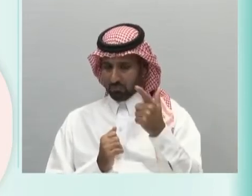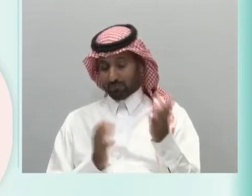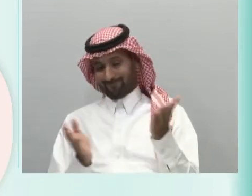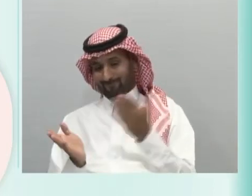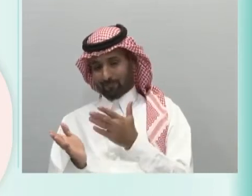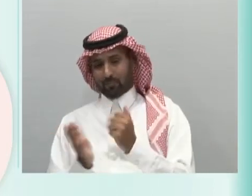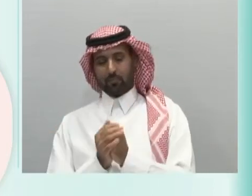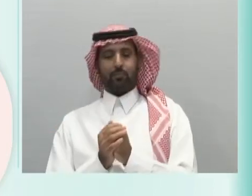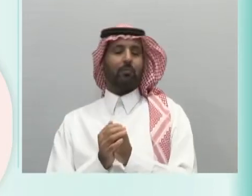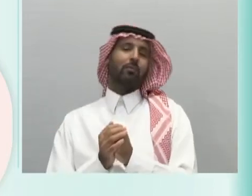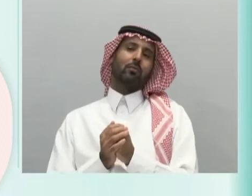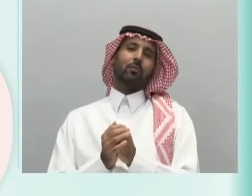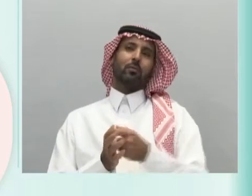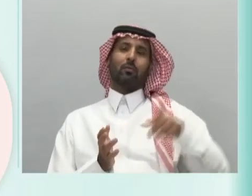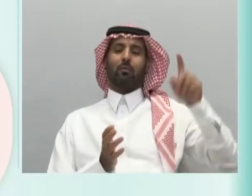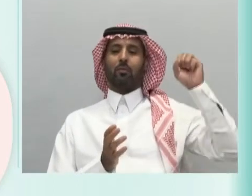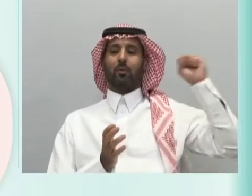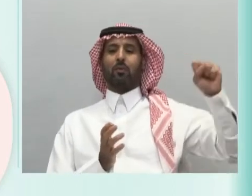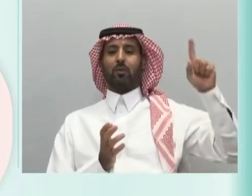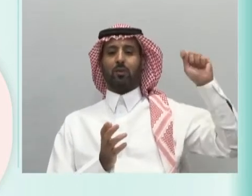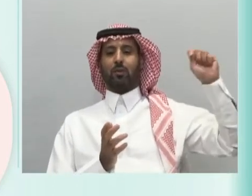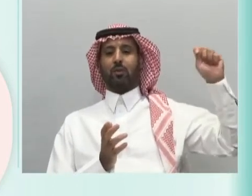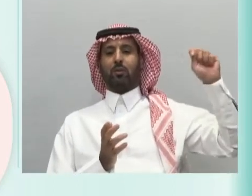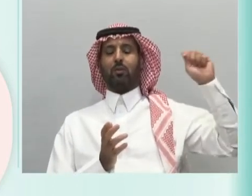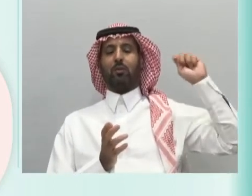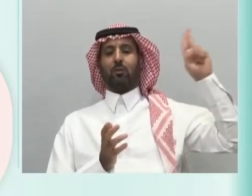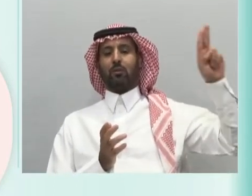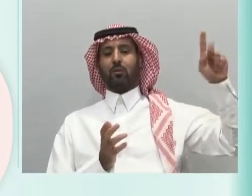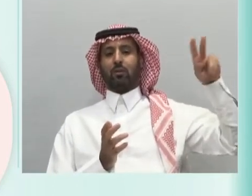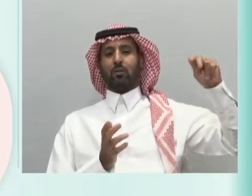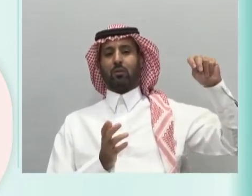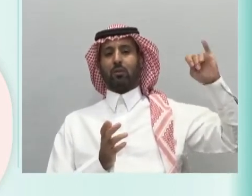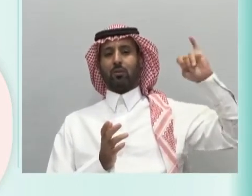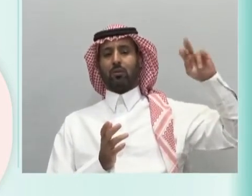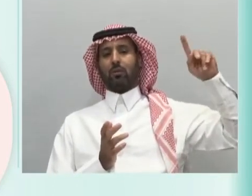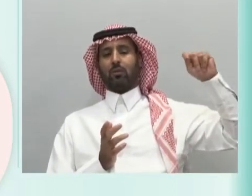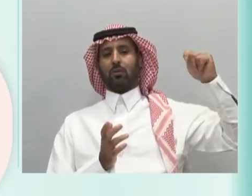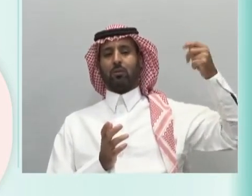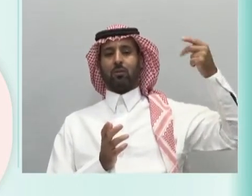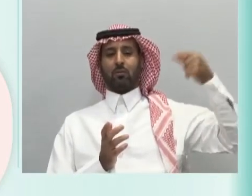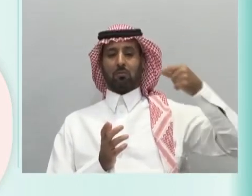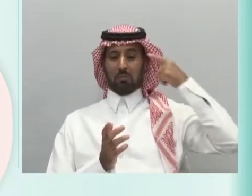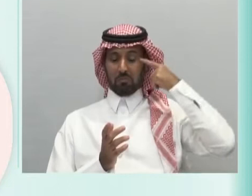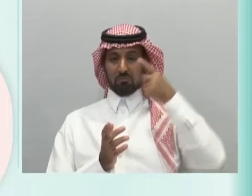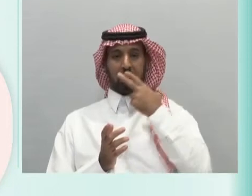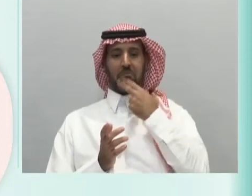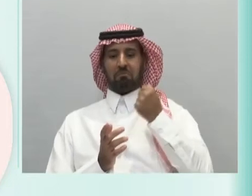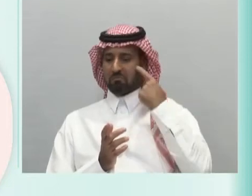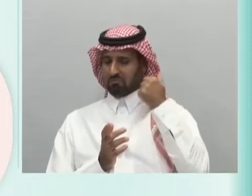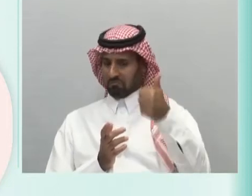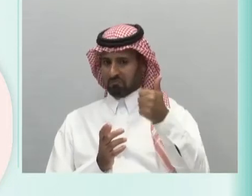is the room, the igloo was described as stunning. Okay, stunning, what does stunning mean? It